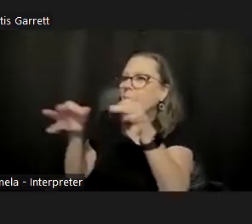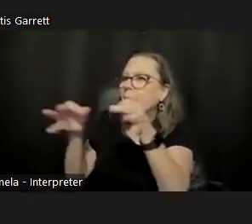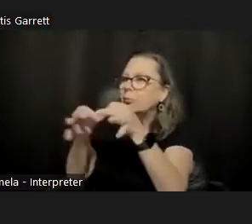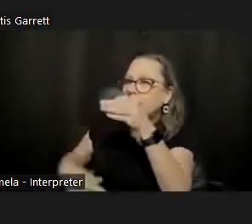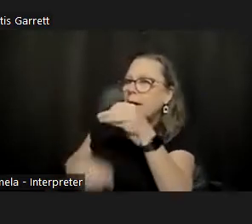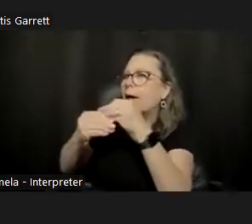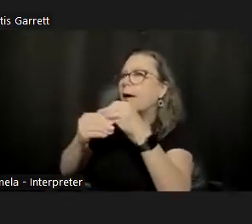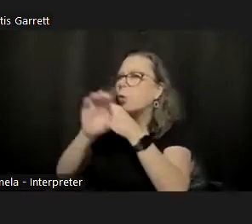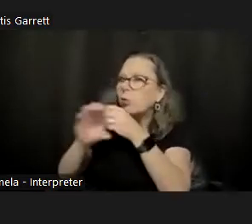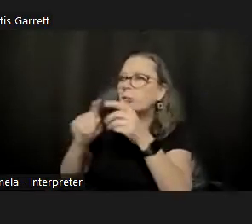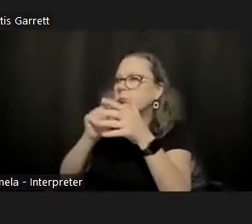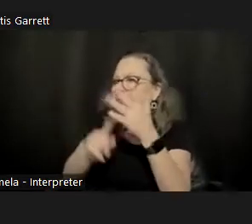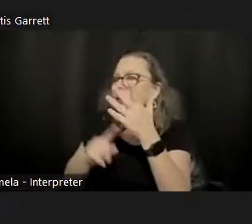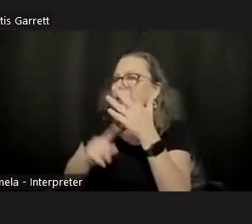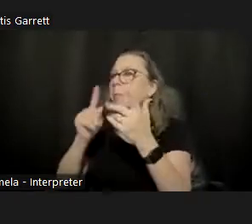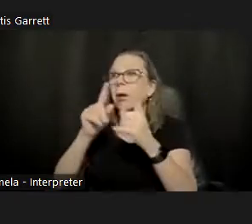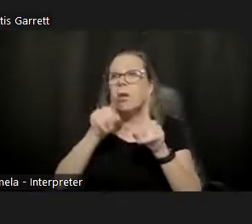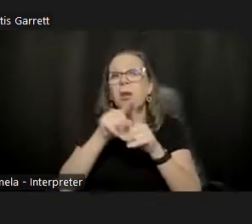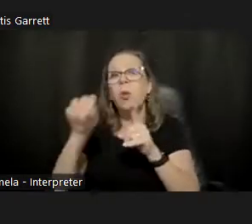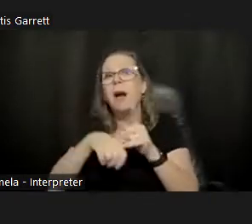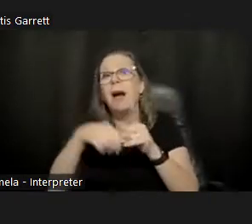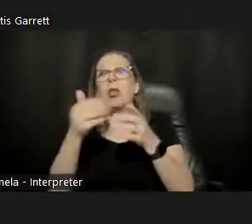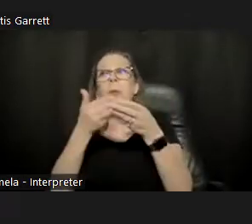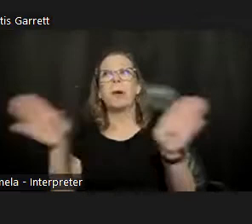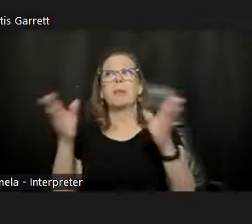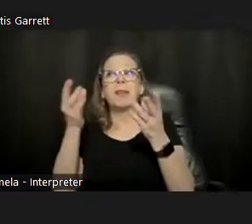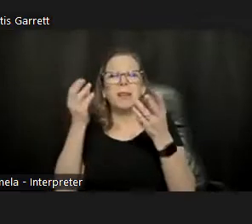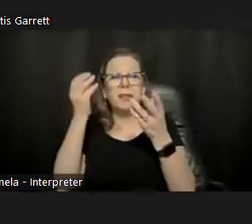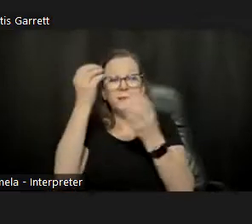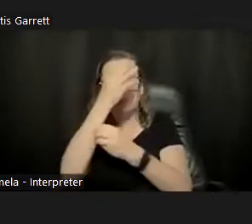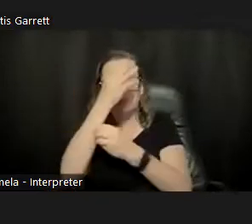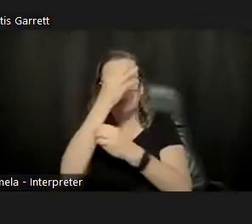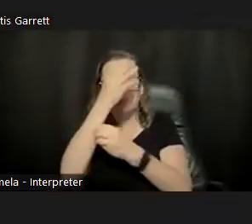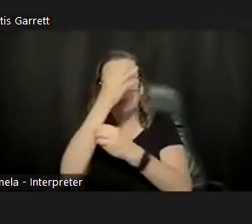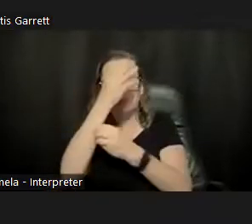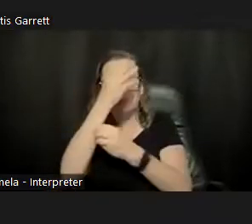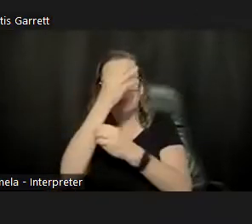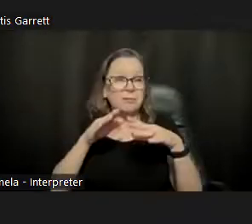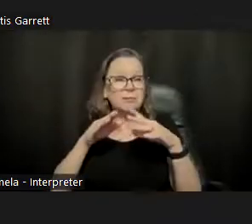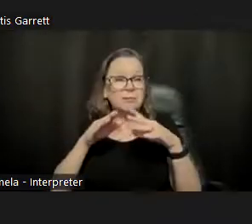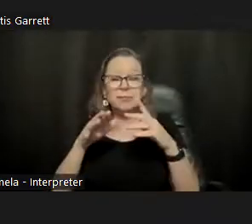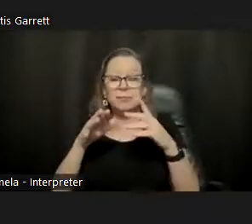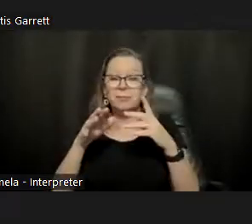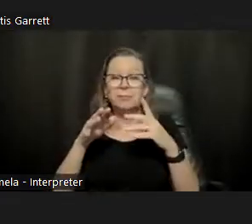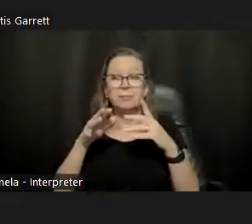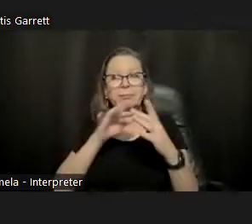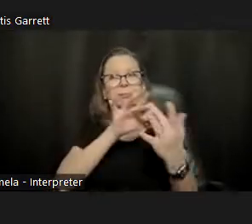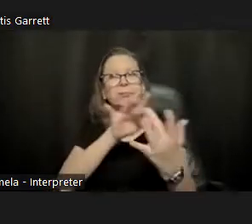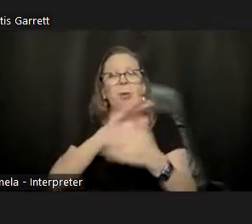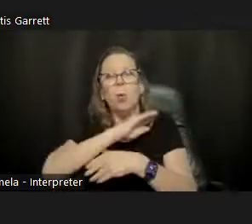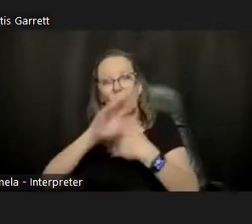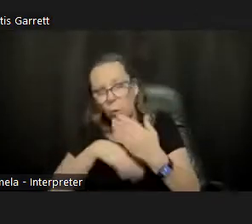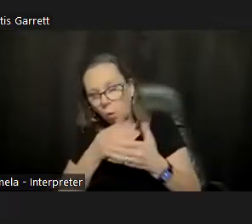talking about other public alerts and warnings when it comes to reaching the entire population. So people who are